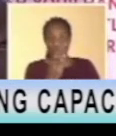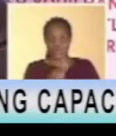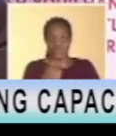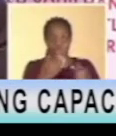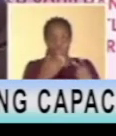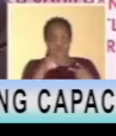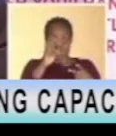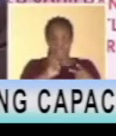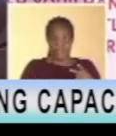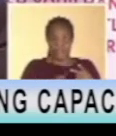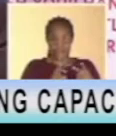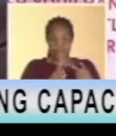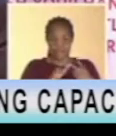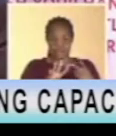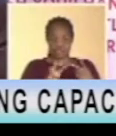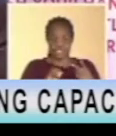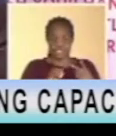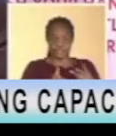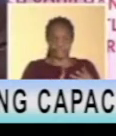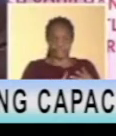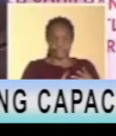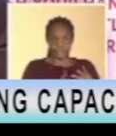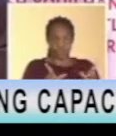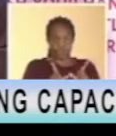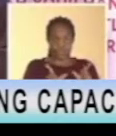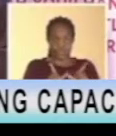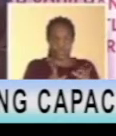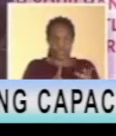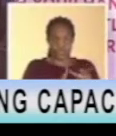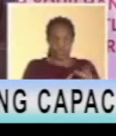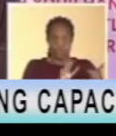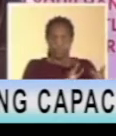62, Swakopmund 40, Windhoek